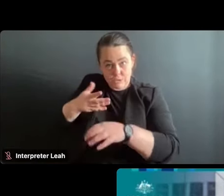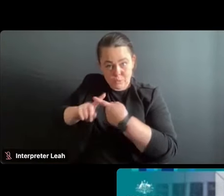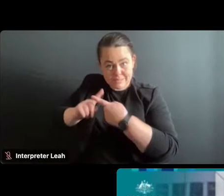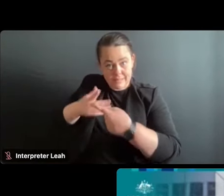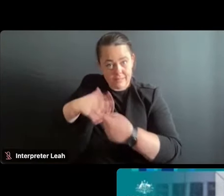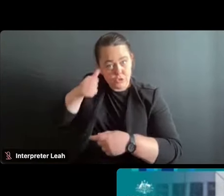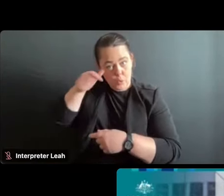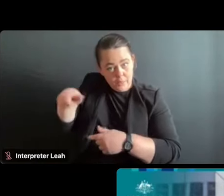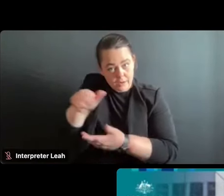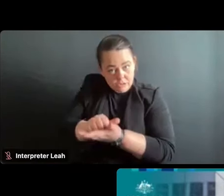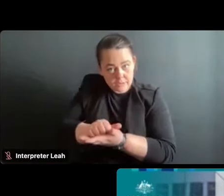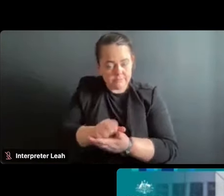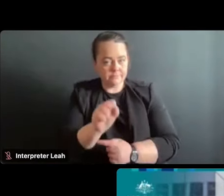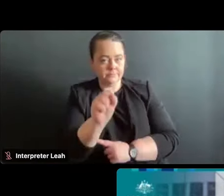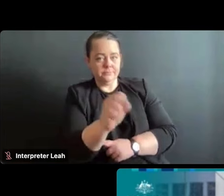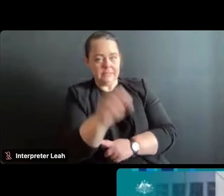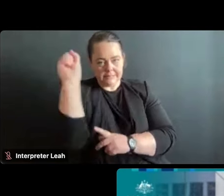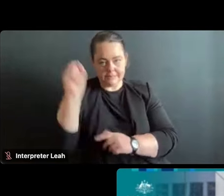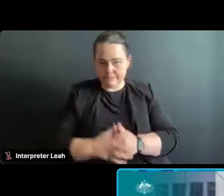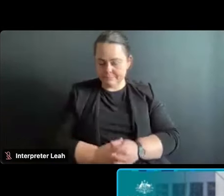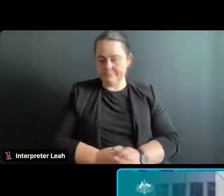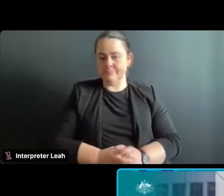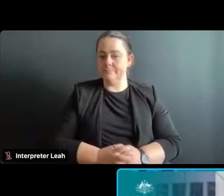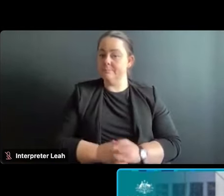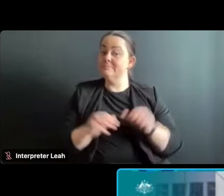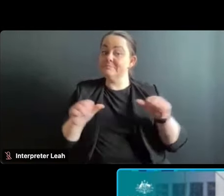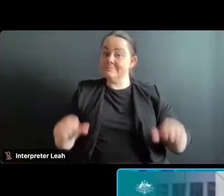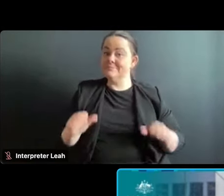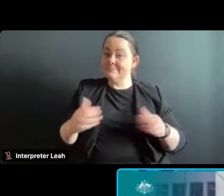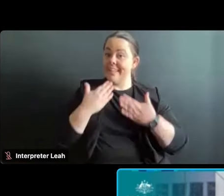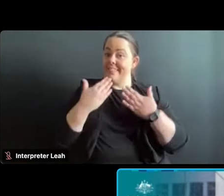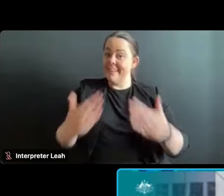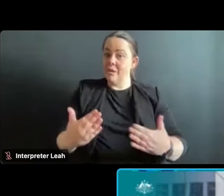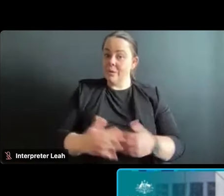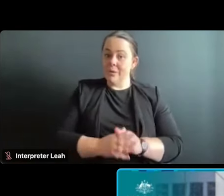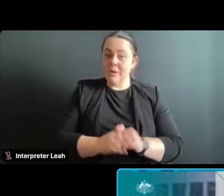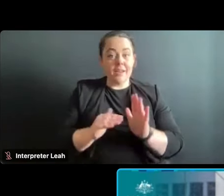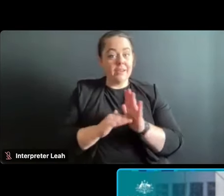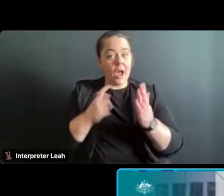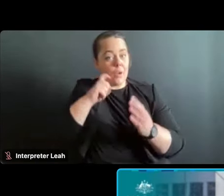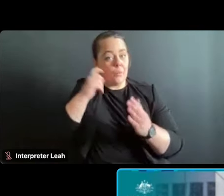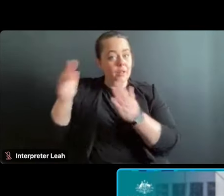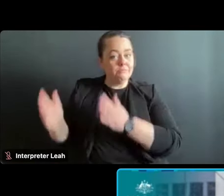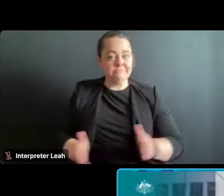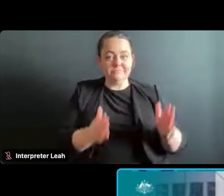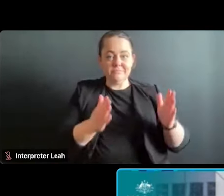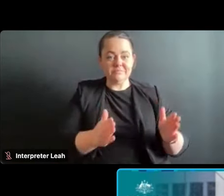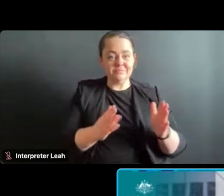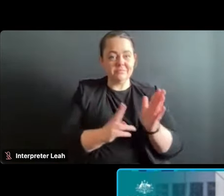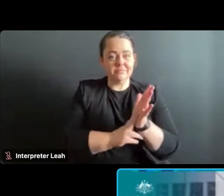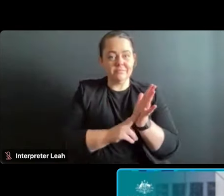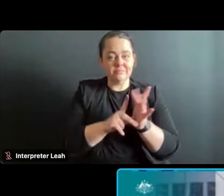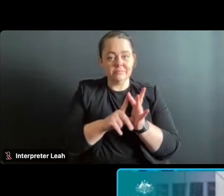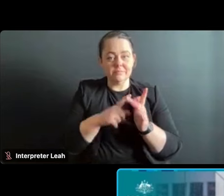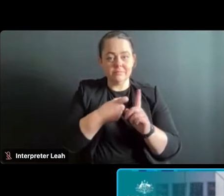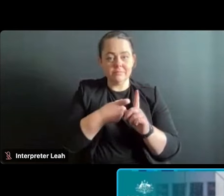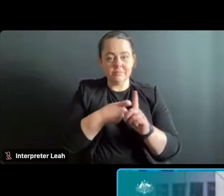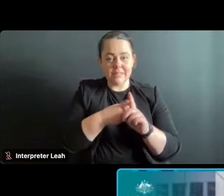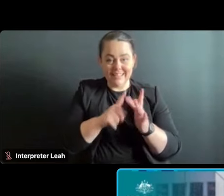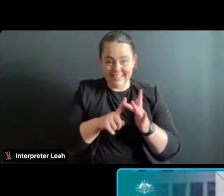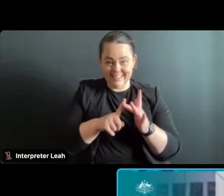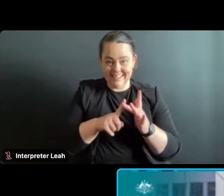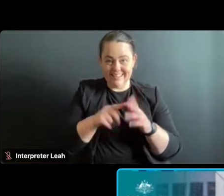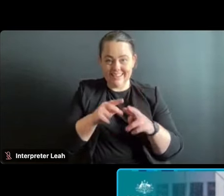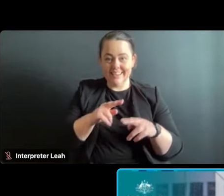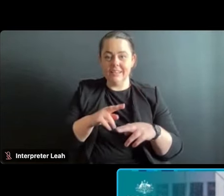correct. Excellent. Okay, thanks, Peter. I'm going to move through to Nikki Phelan, who will talk through the